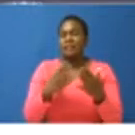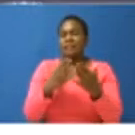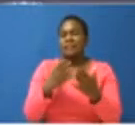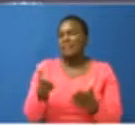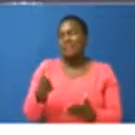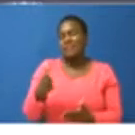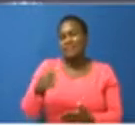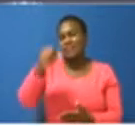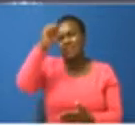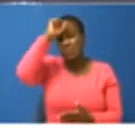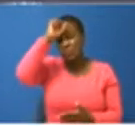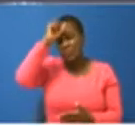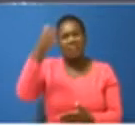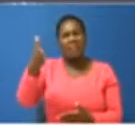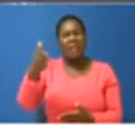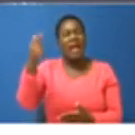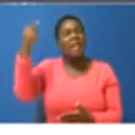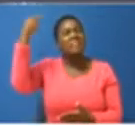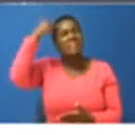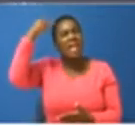said nonsense on stilts